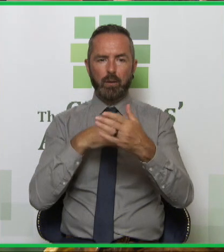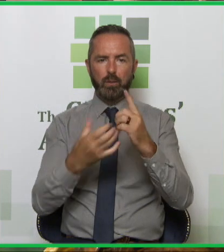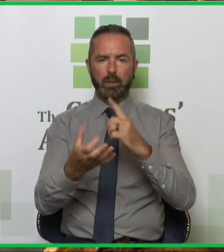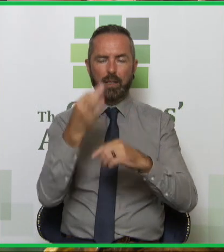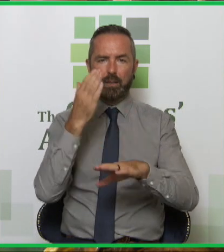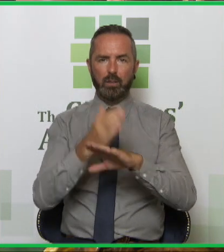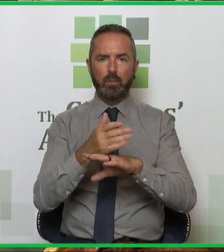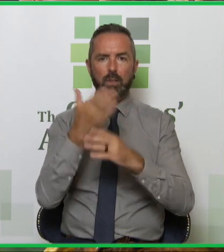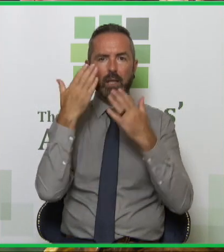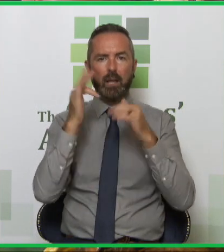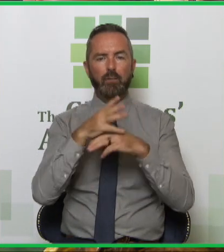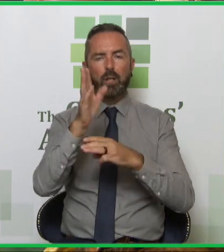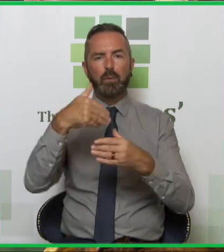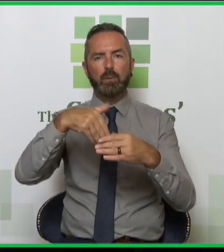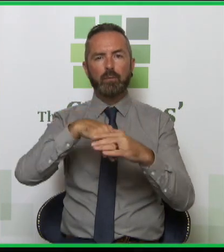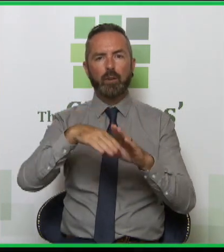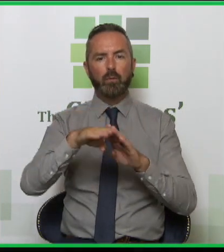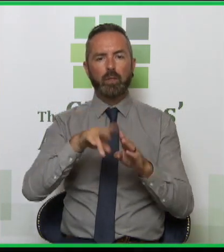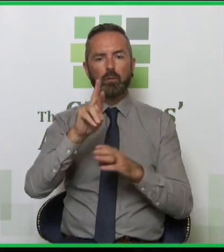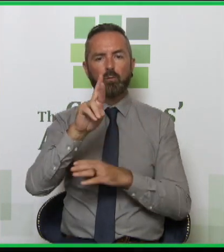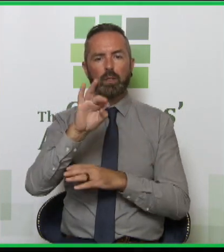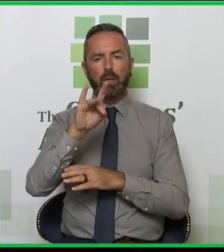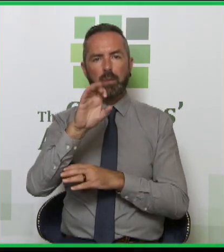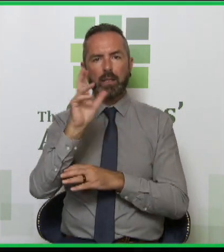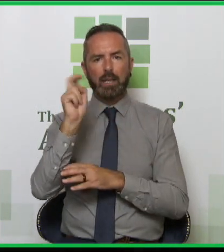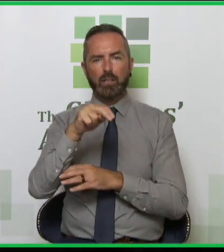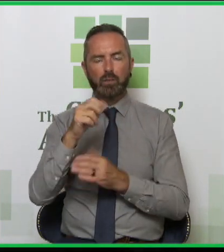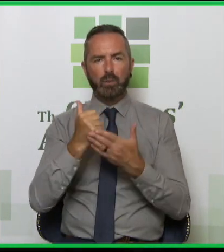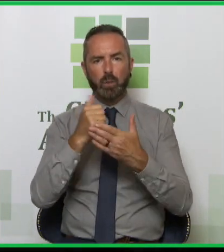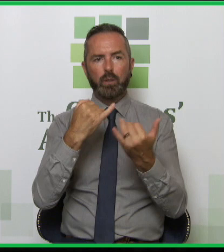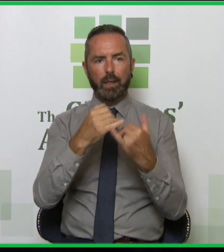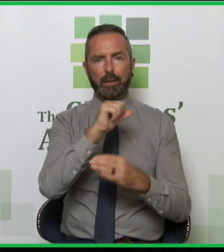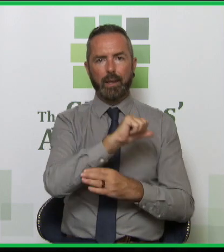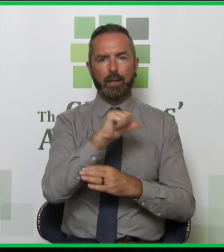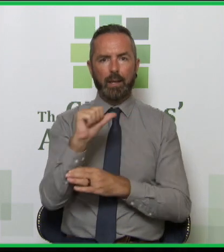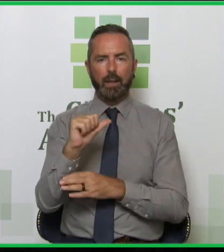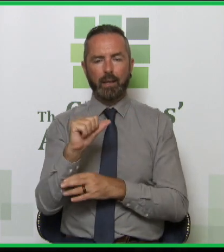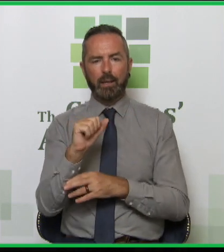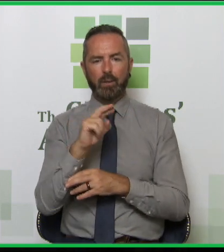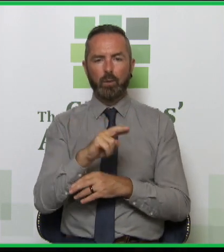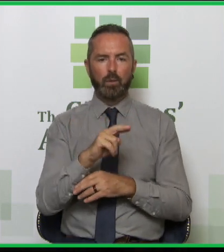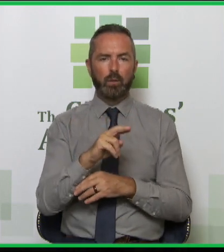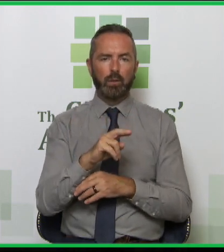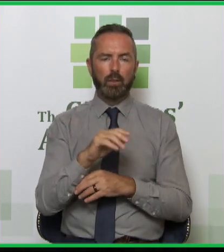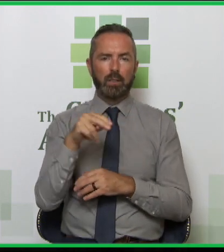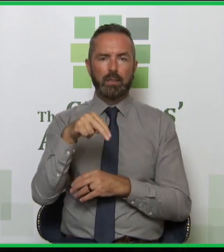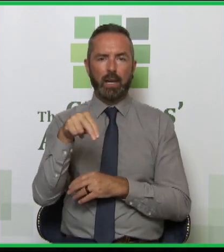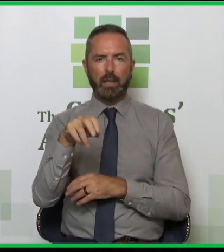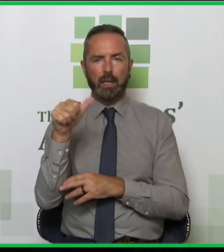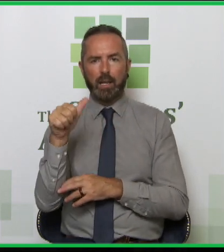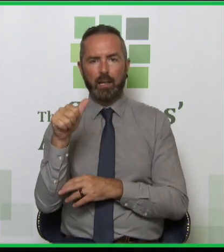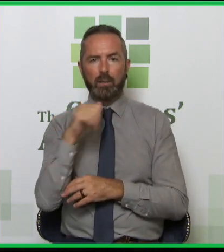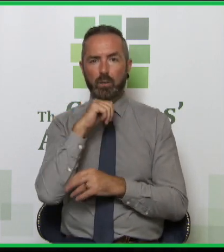they allow for them to participate in rehabilitative support such as AA, Narcotics Anonymous, etc. And there's no reduction in their